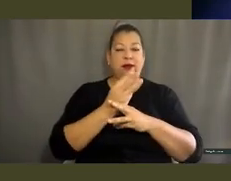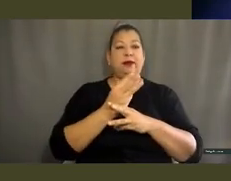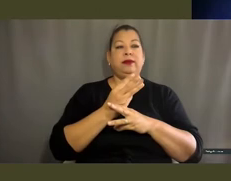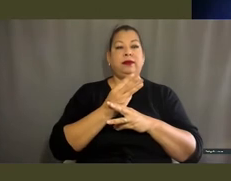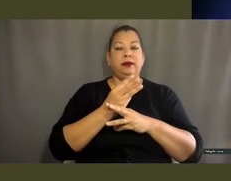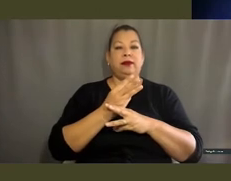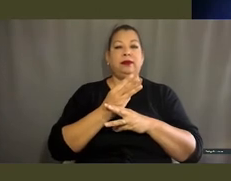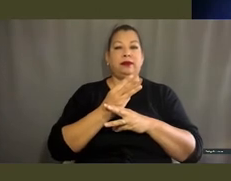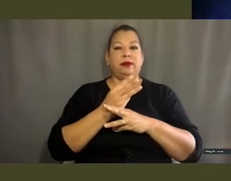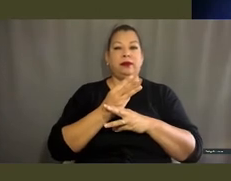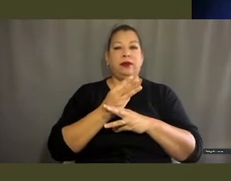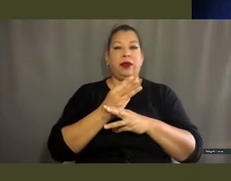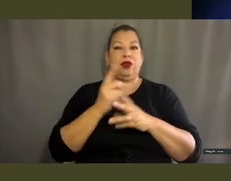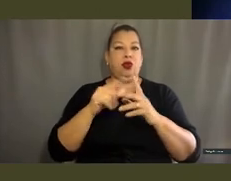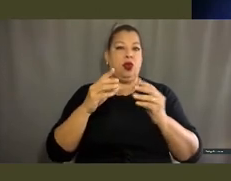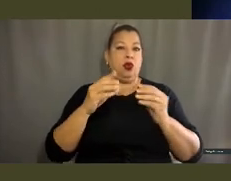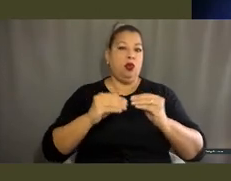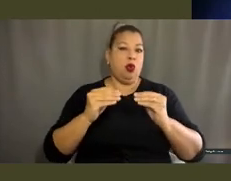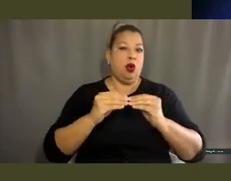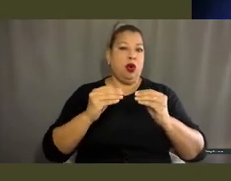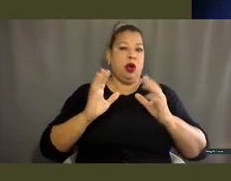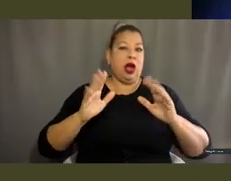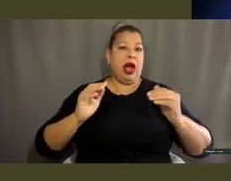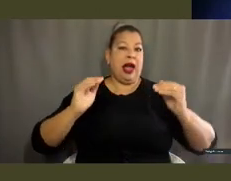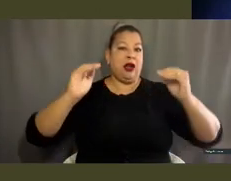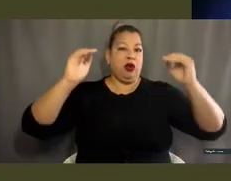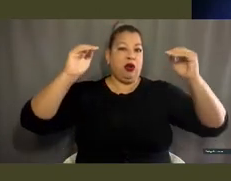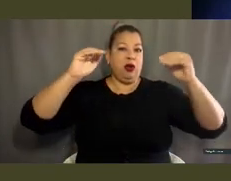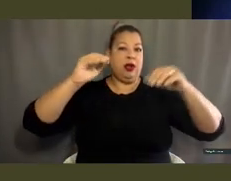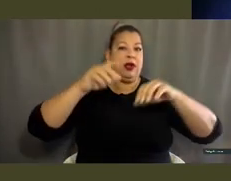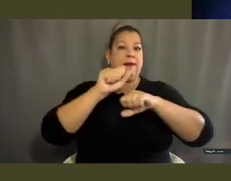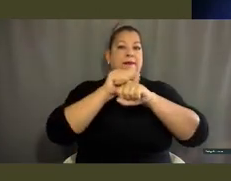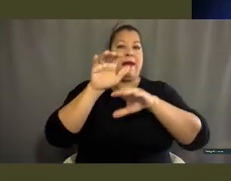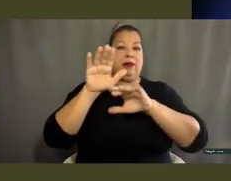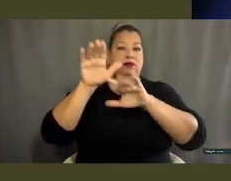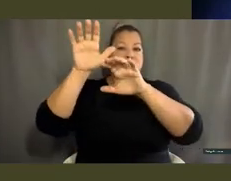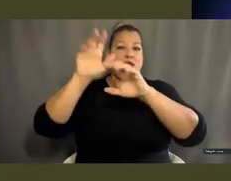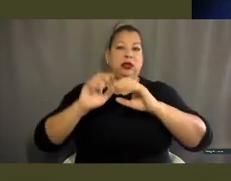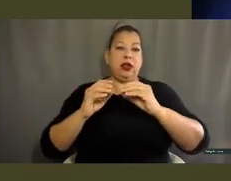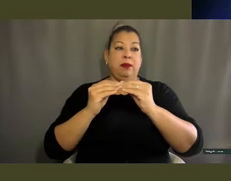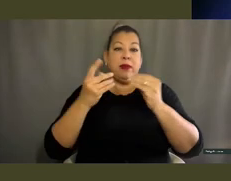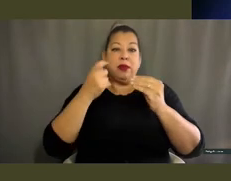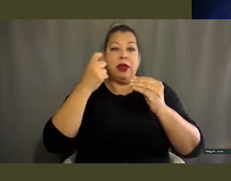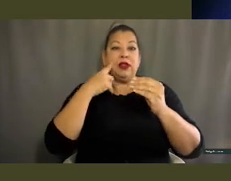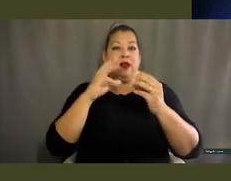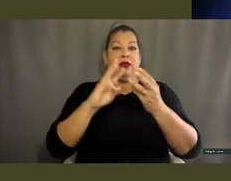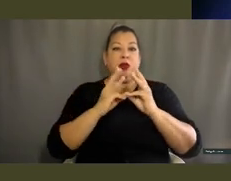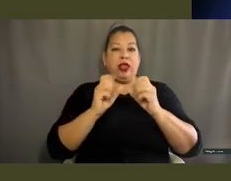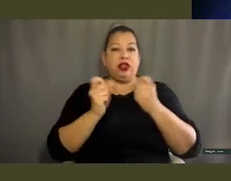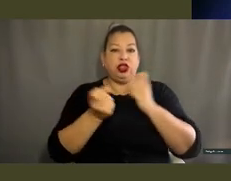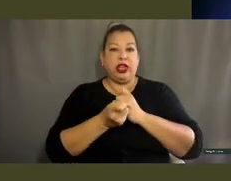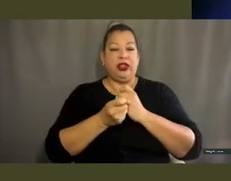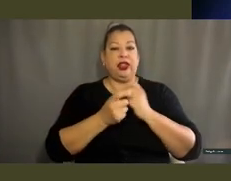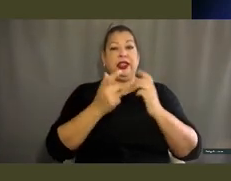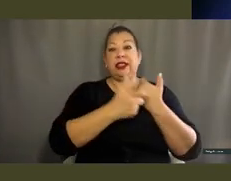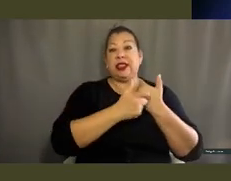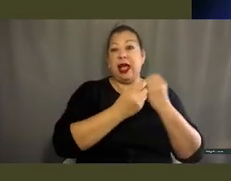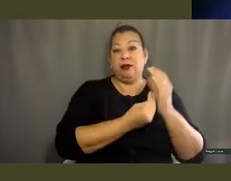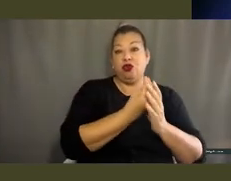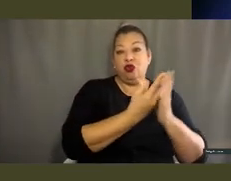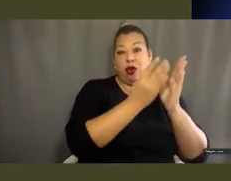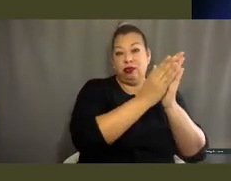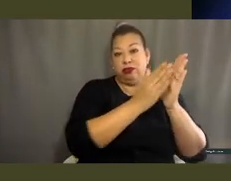moving to higher latitudes, for example, as a result of changing climate conditions, changes in the growing season. I could go